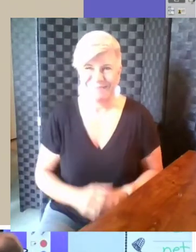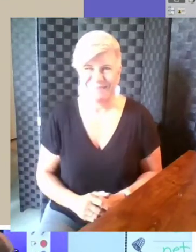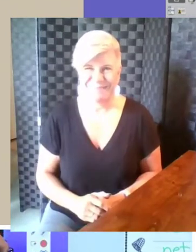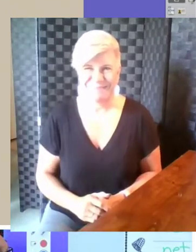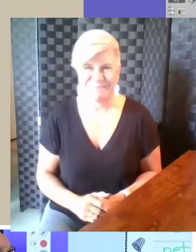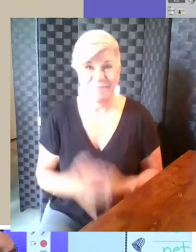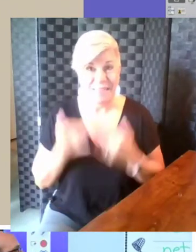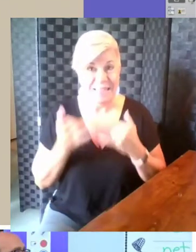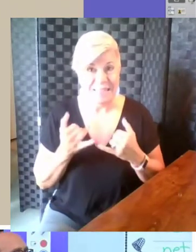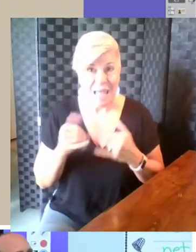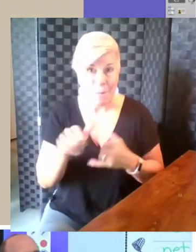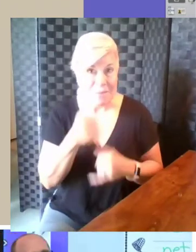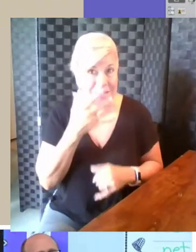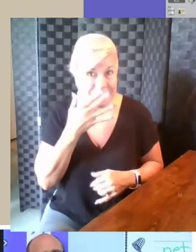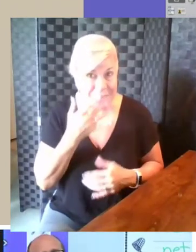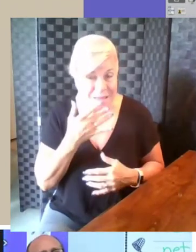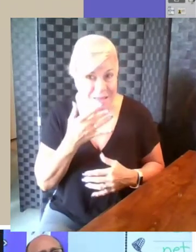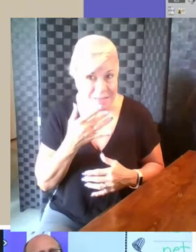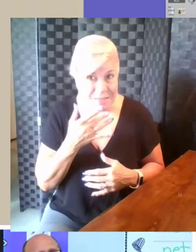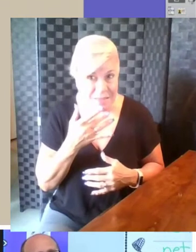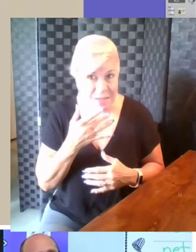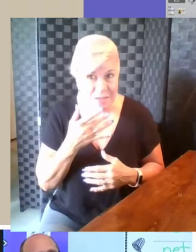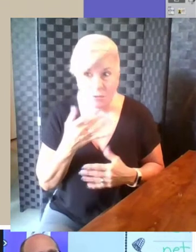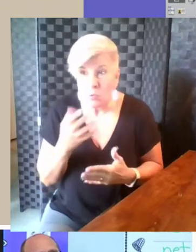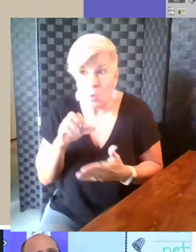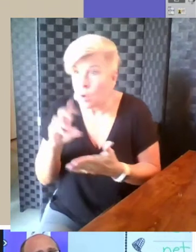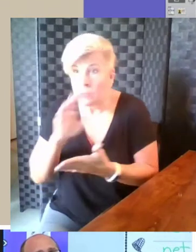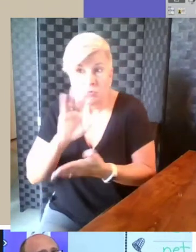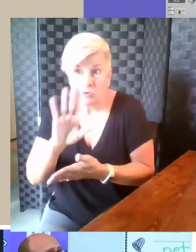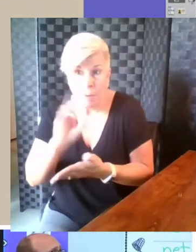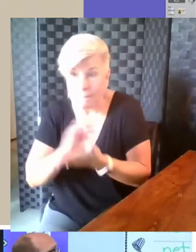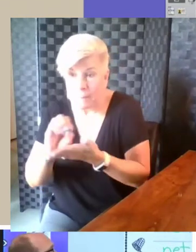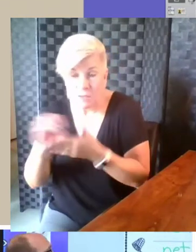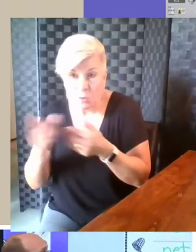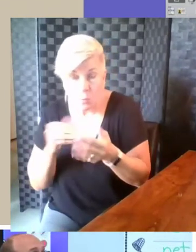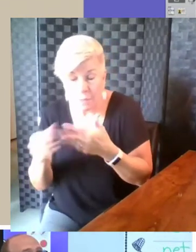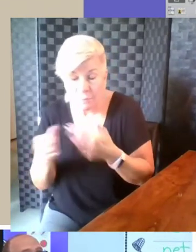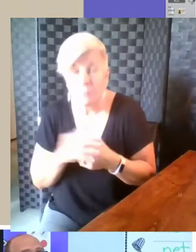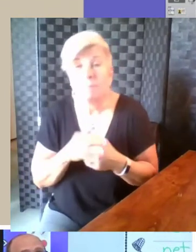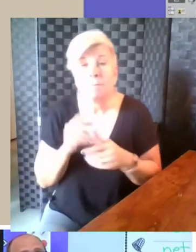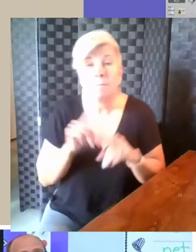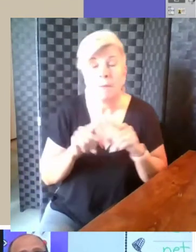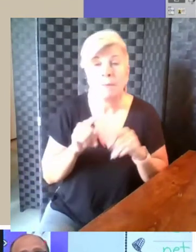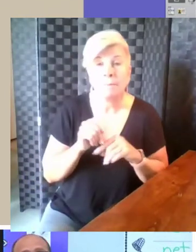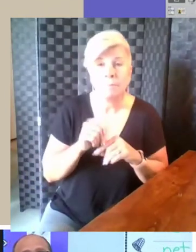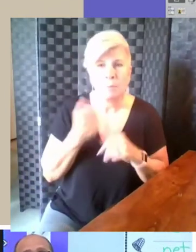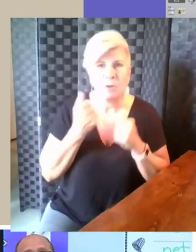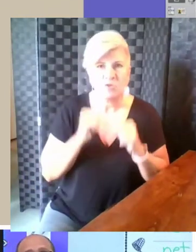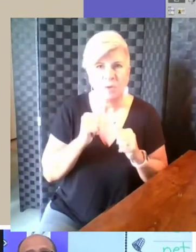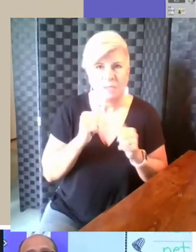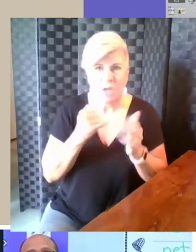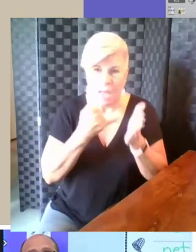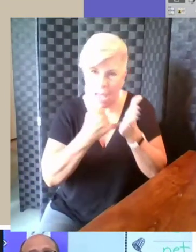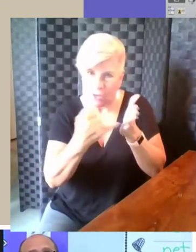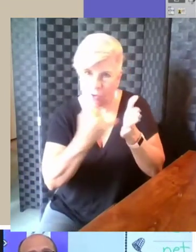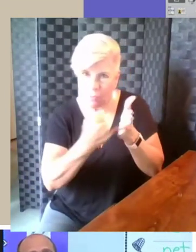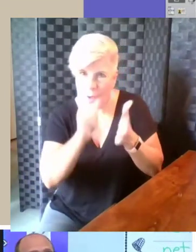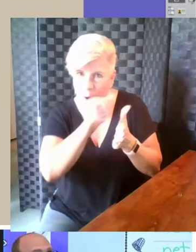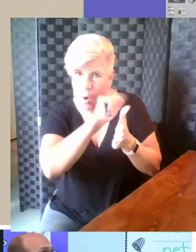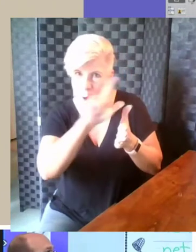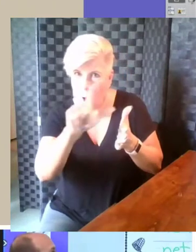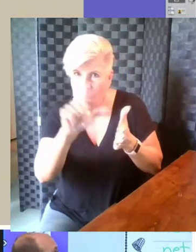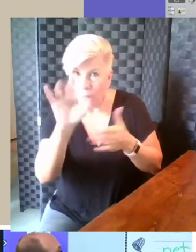Now I'm going to take another color. If you just have your regular pencil or only one color, that's okay. I'm going to try to underline all of